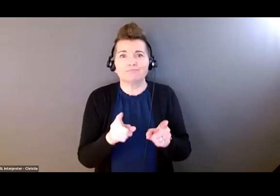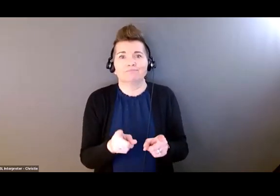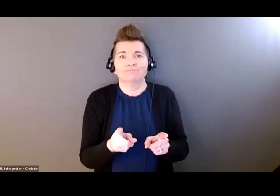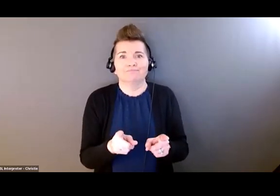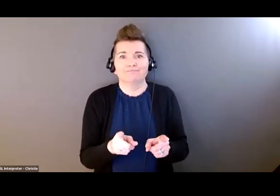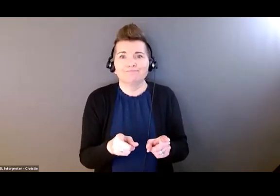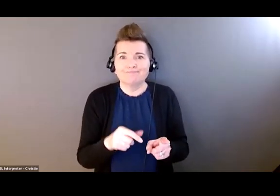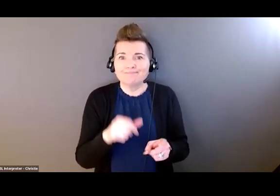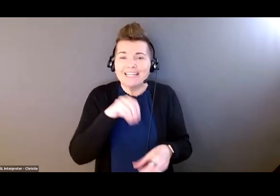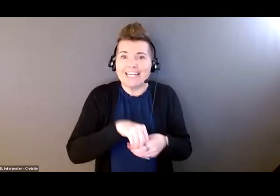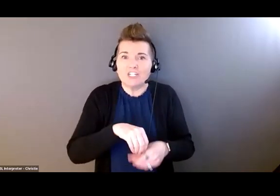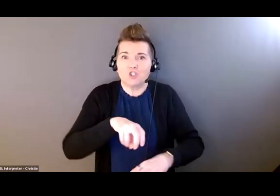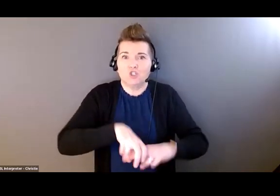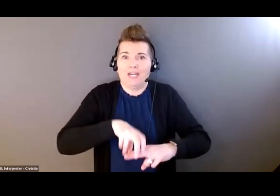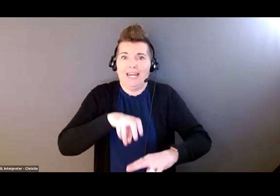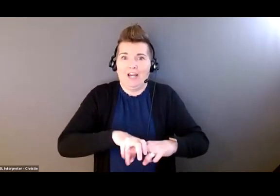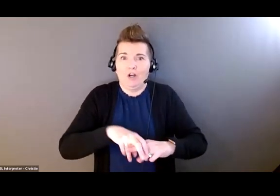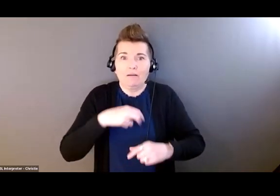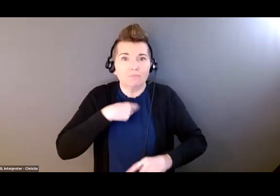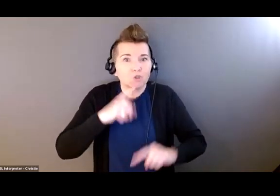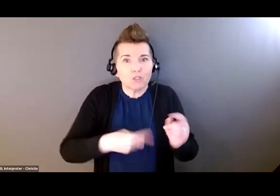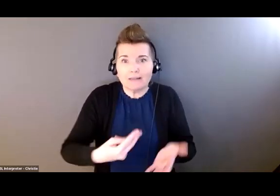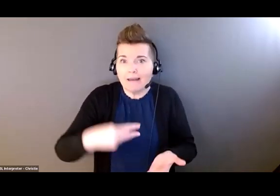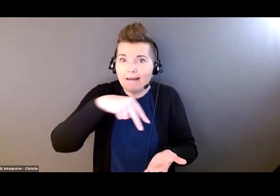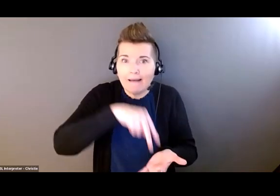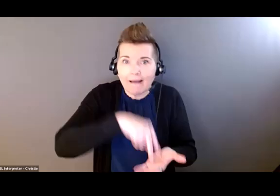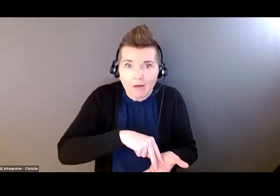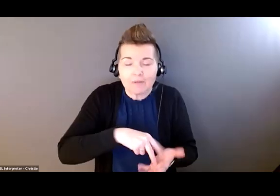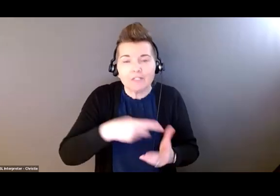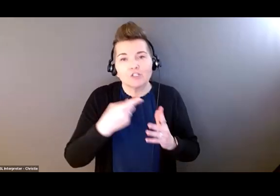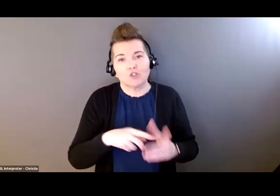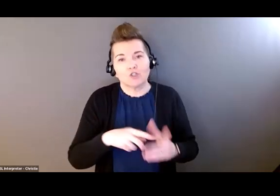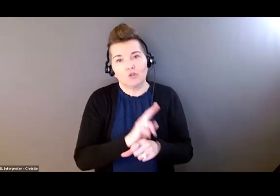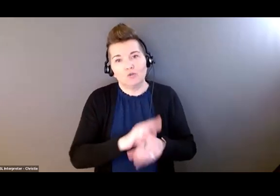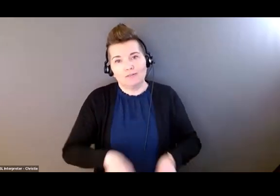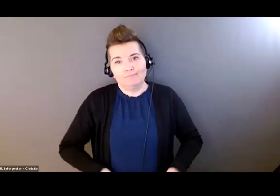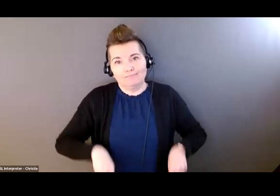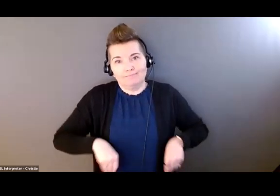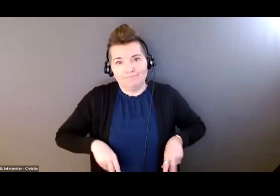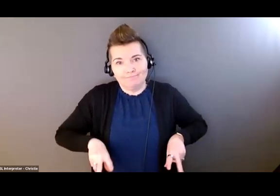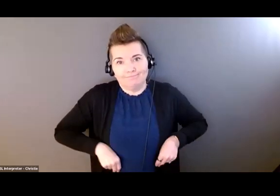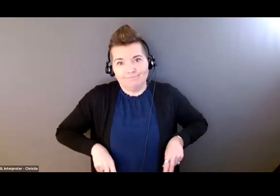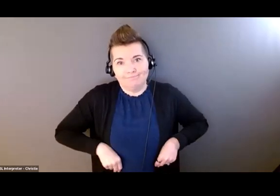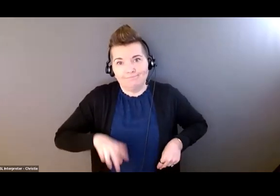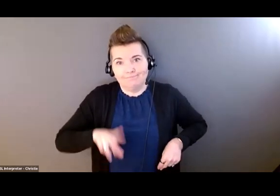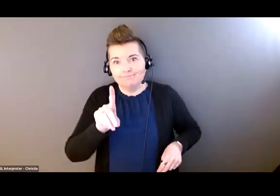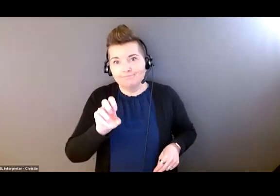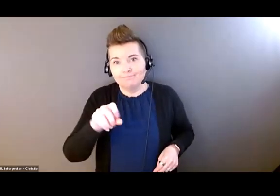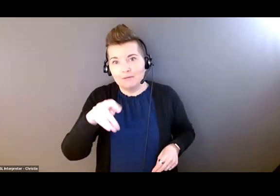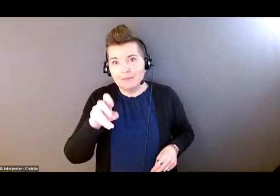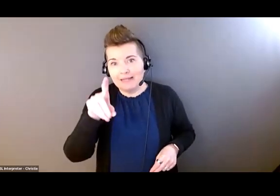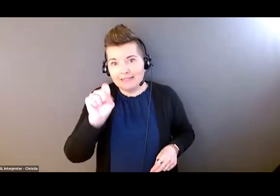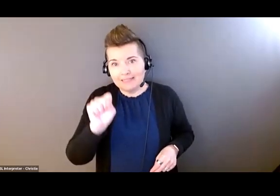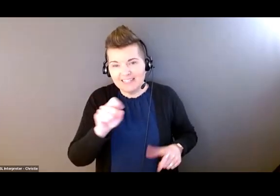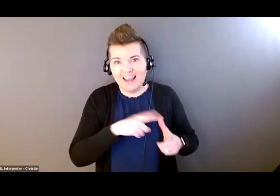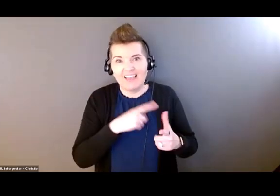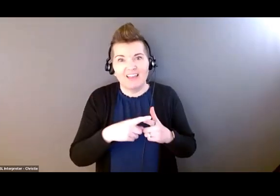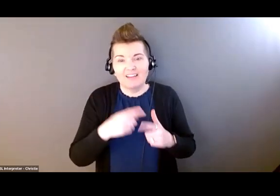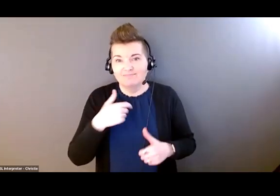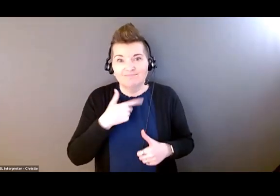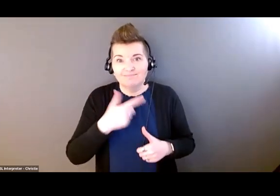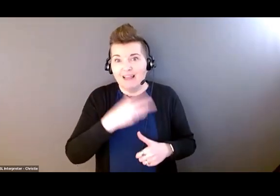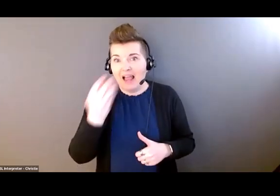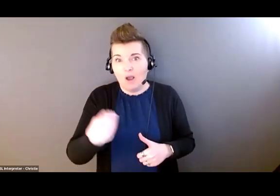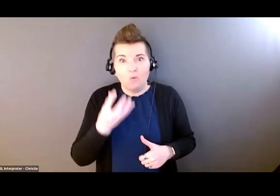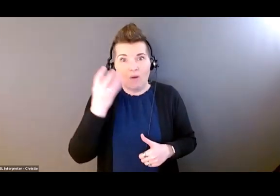happened. I would sleep in the lazy boy. I was trying to get up and I fell out. I had to start wearing Depends. Again, I fell out of